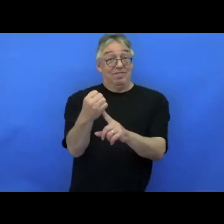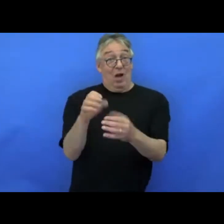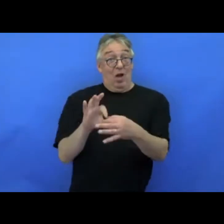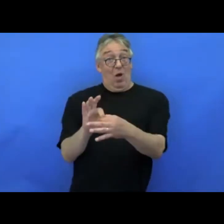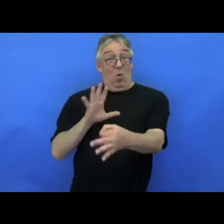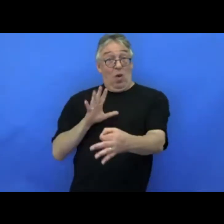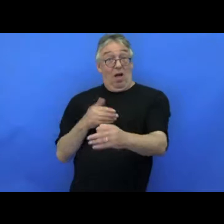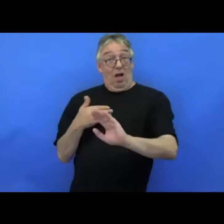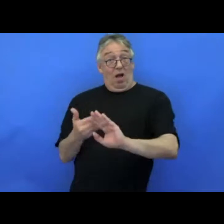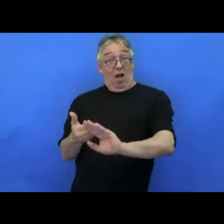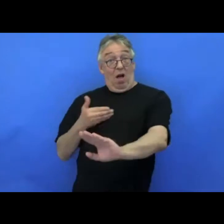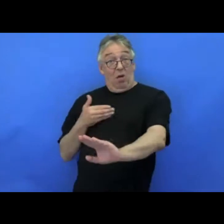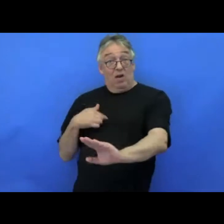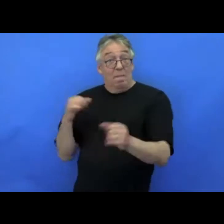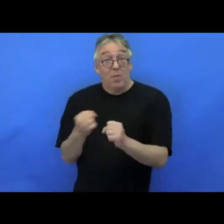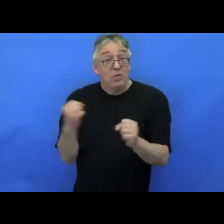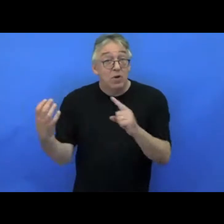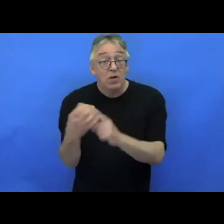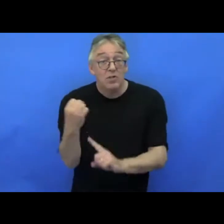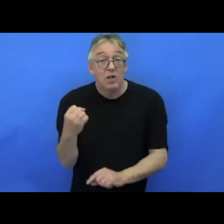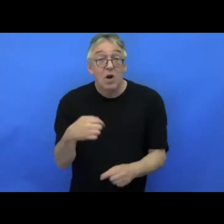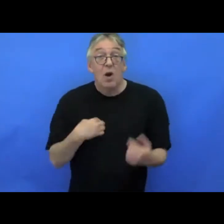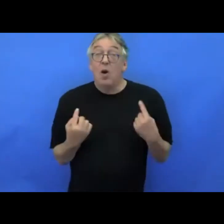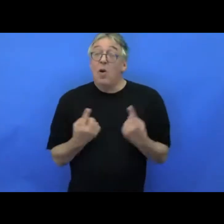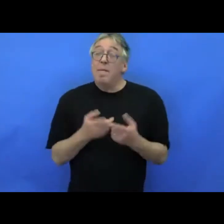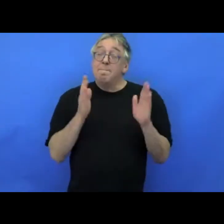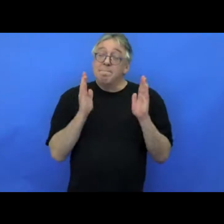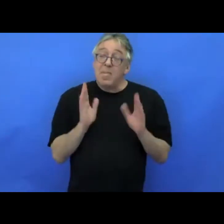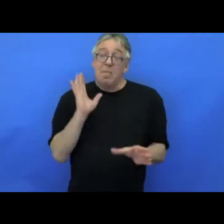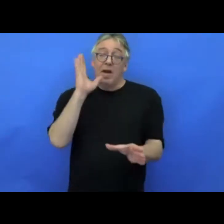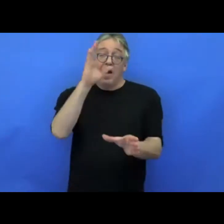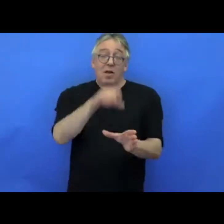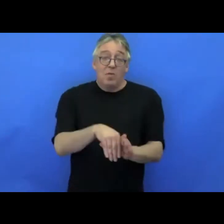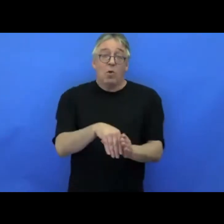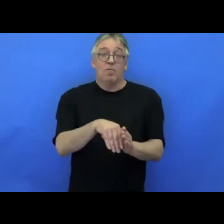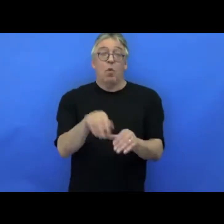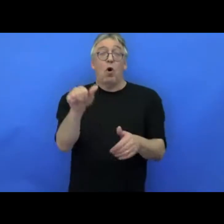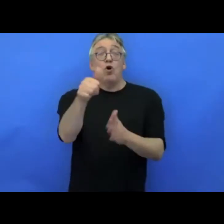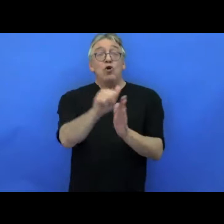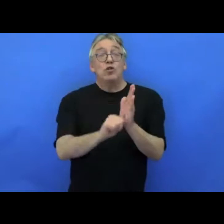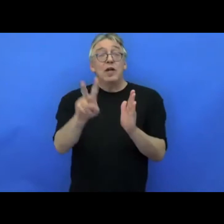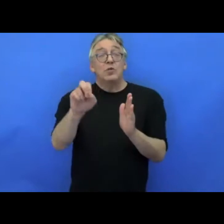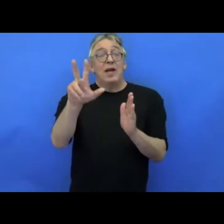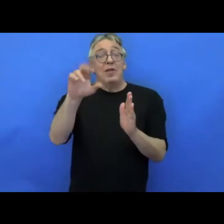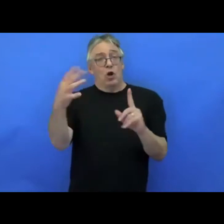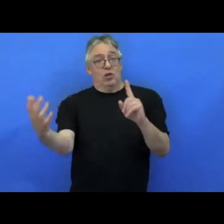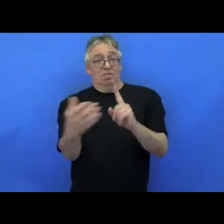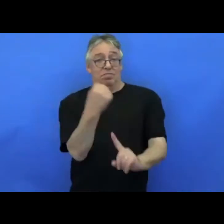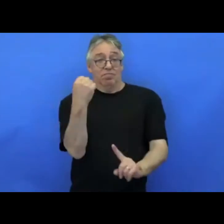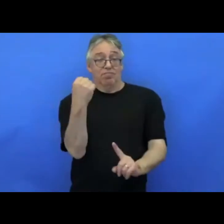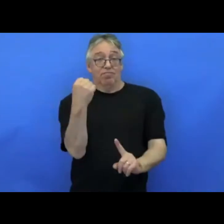be involved in solving the challenges and bridging the gaps,